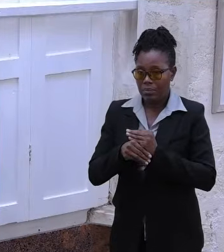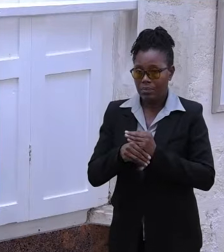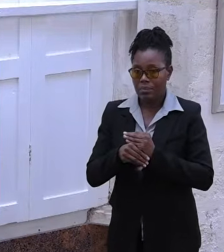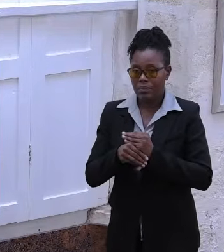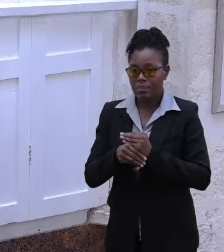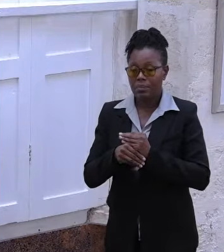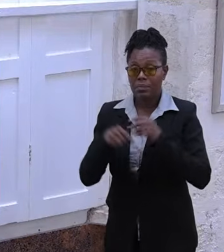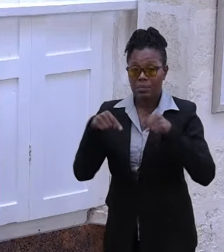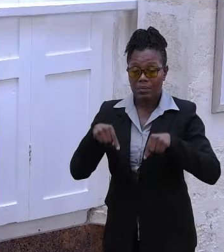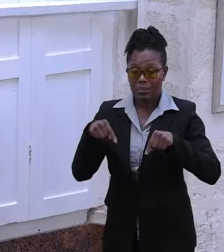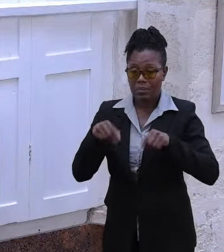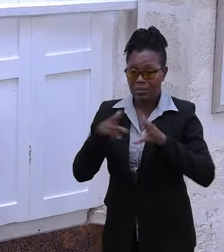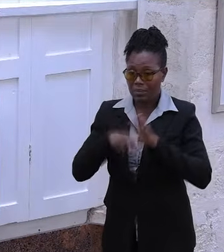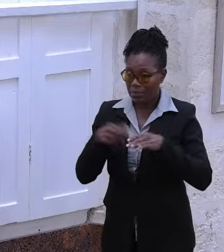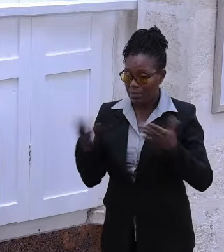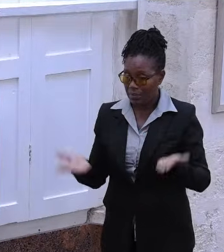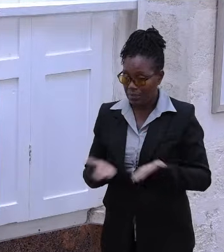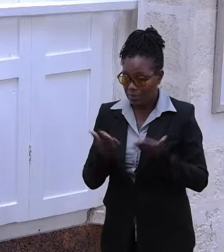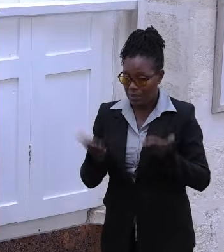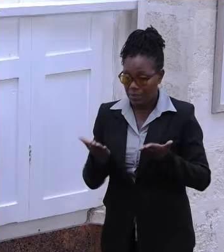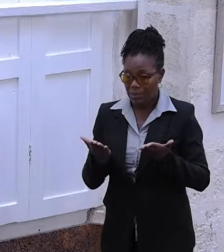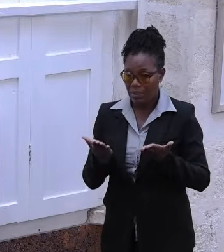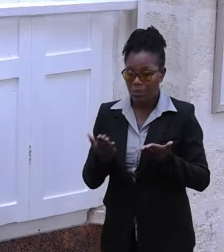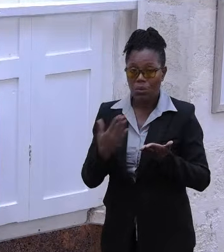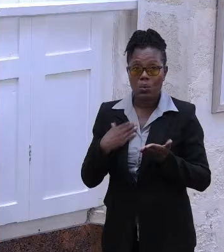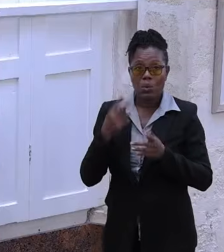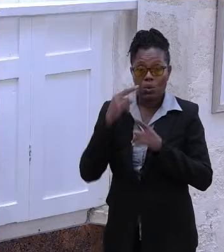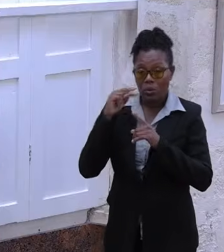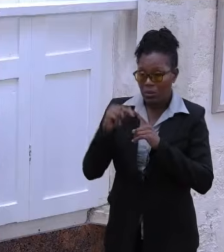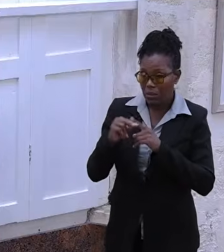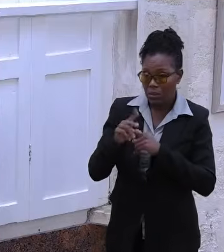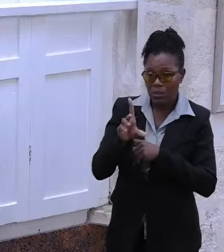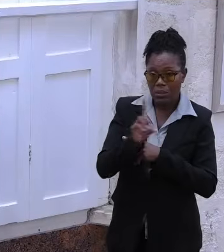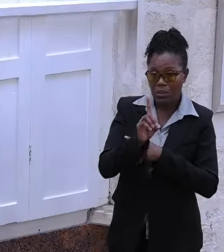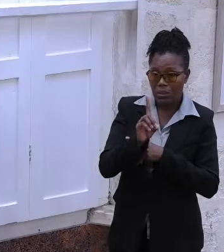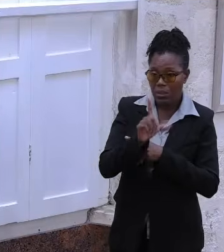in this chair, we don't see DLP or BLP.